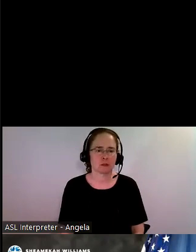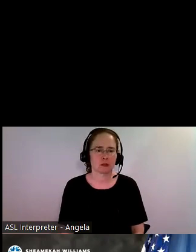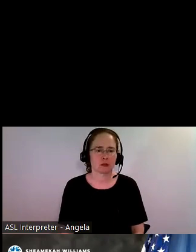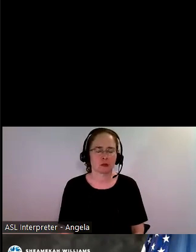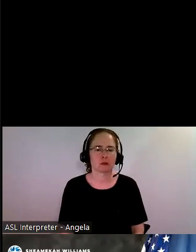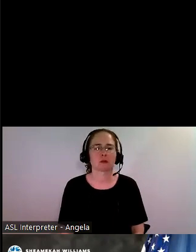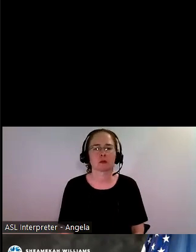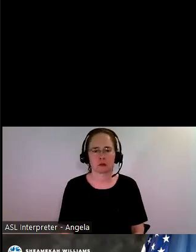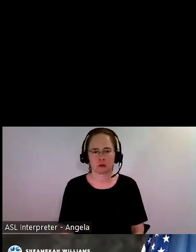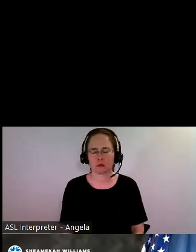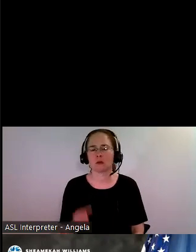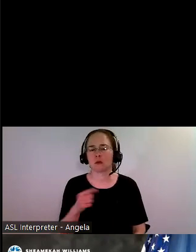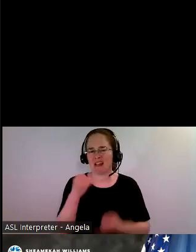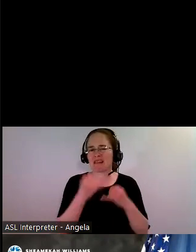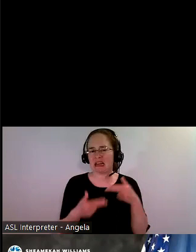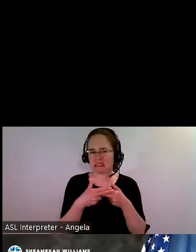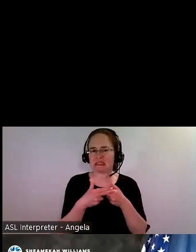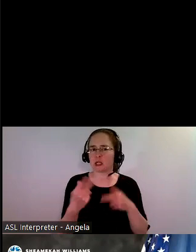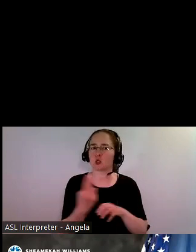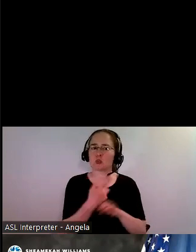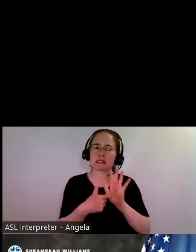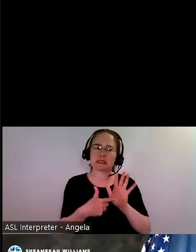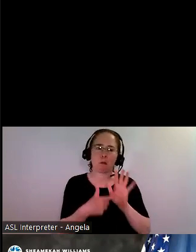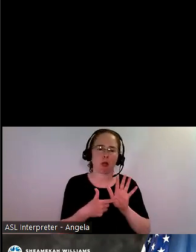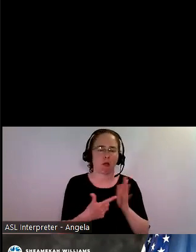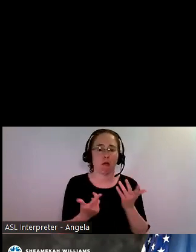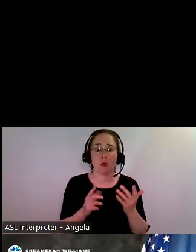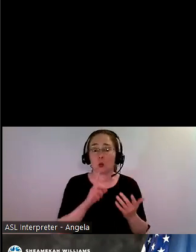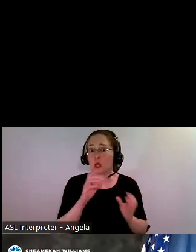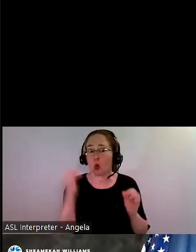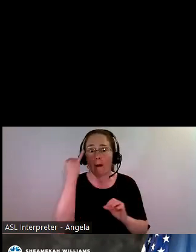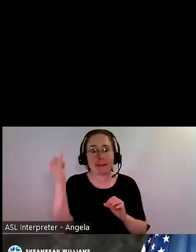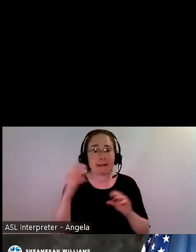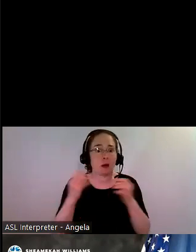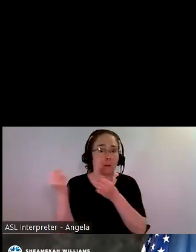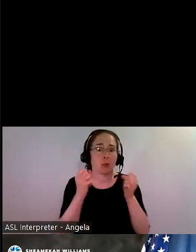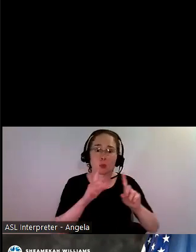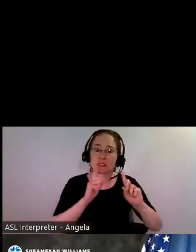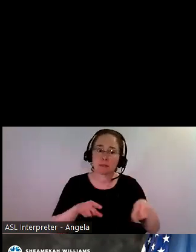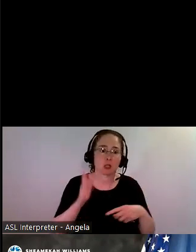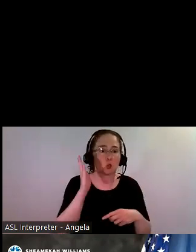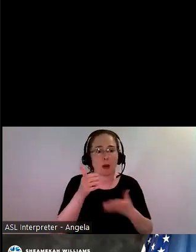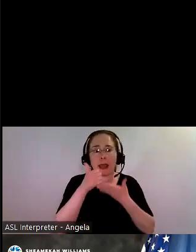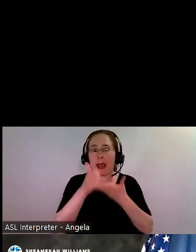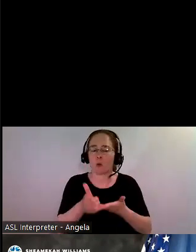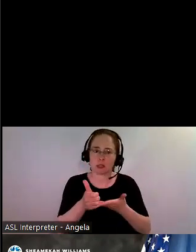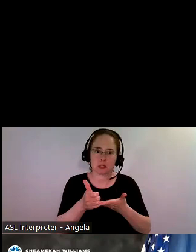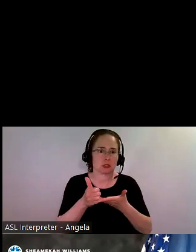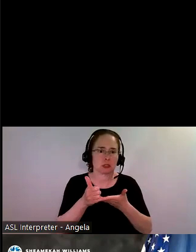And this last slide really is an example of an unintended, we had no idea that mobile response was going to definitely help us to look